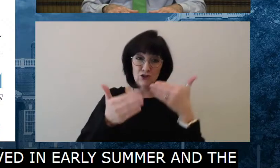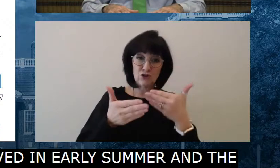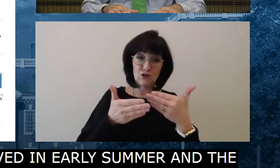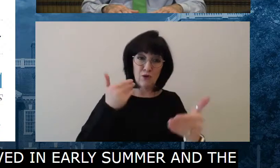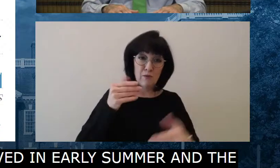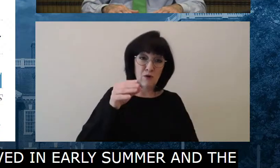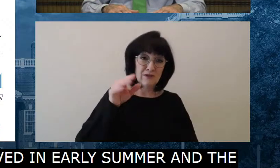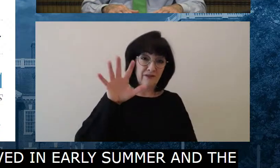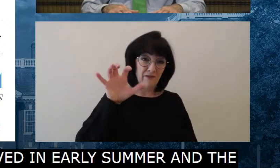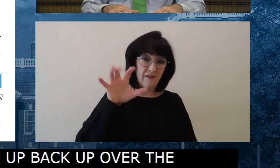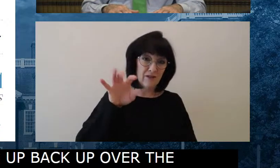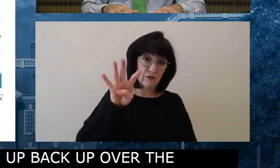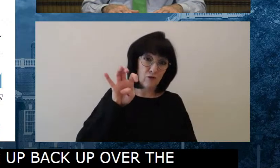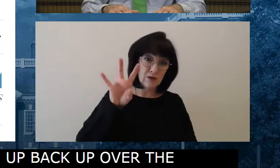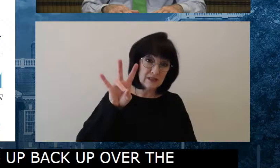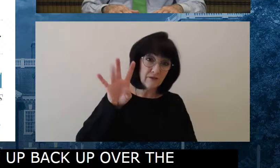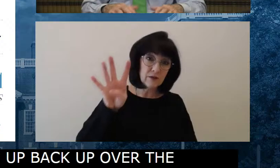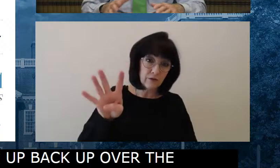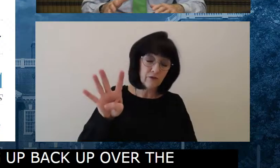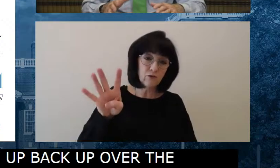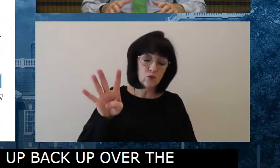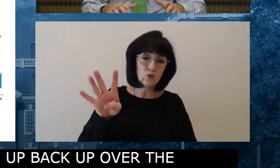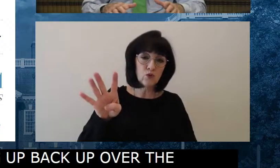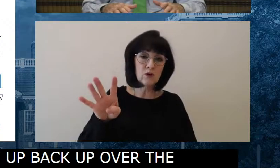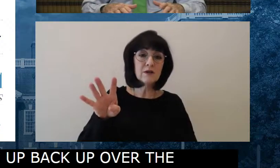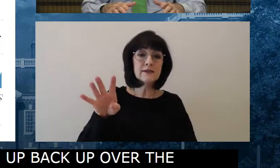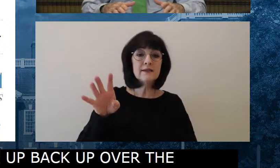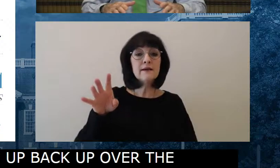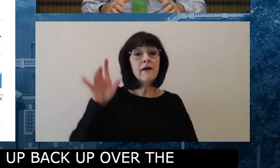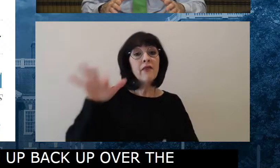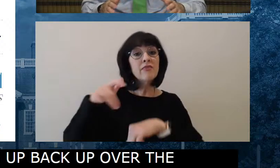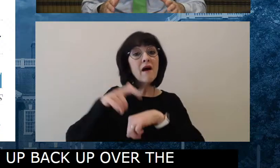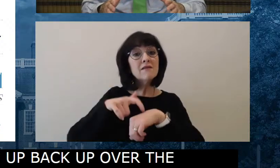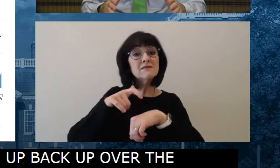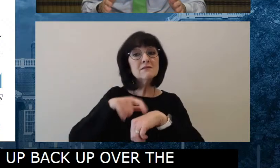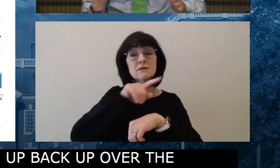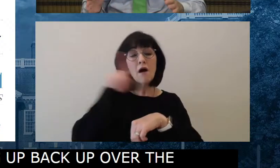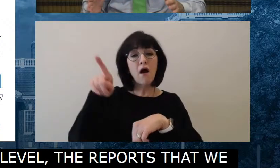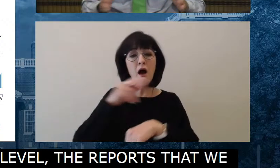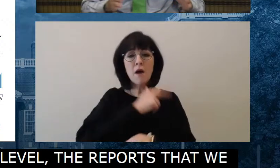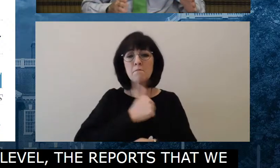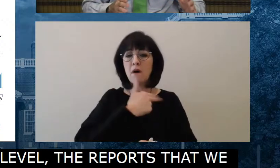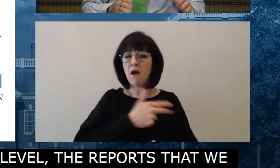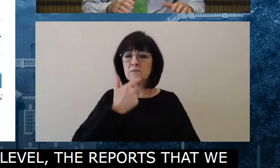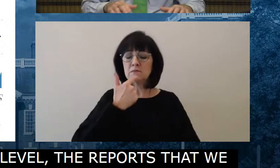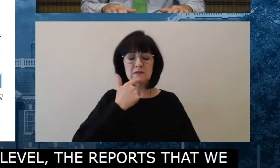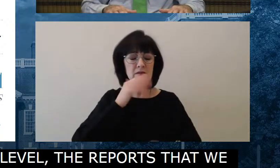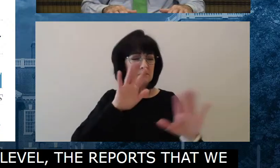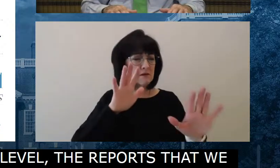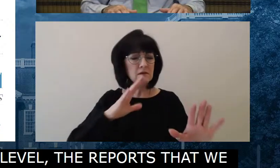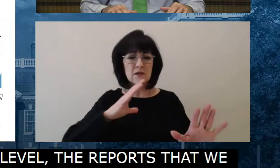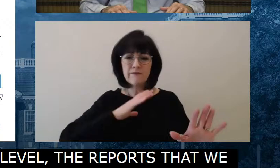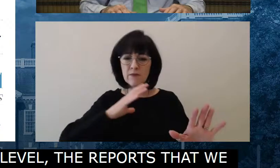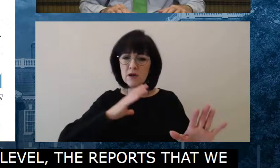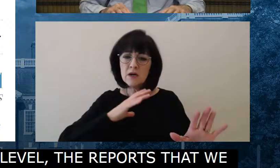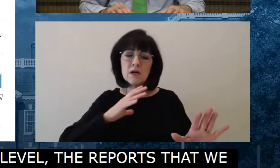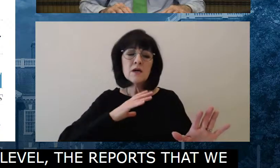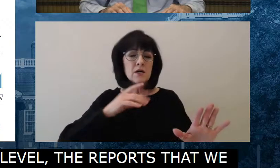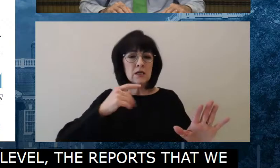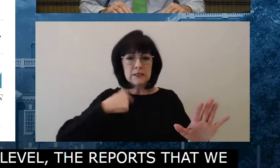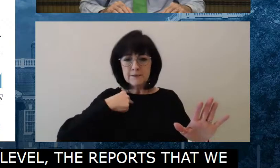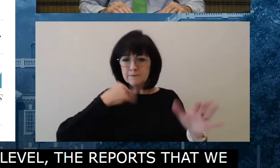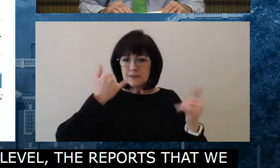our hospital leaders was that the conditions in their hospitals were still strong. They had been moving and